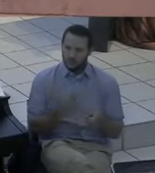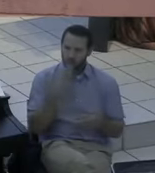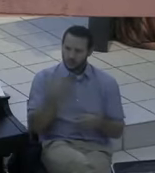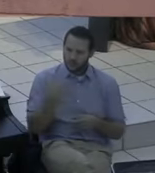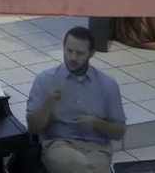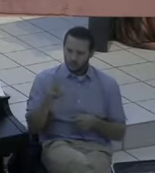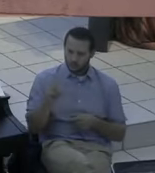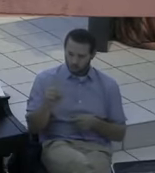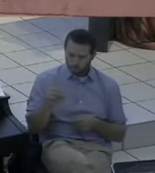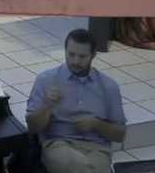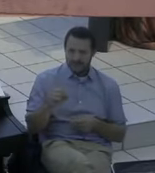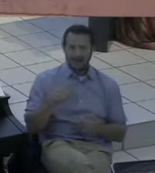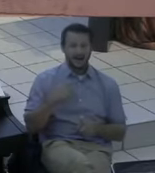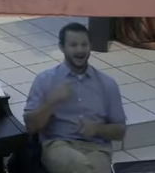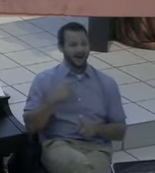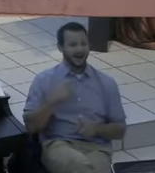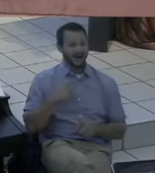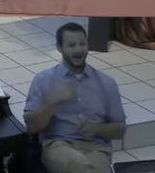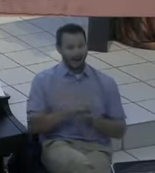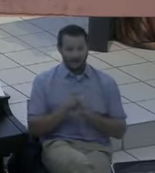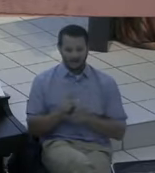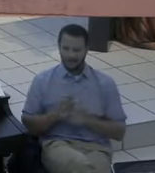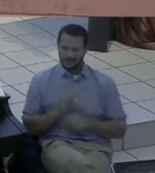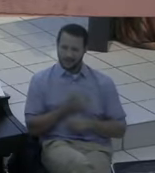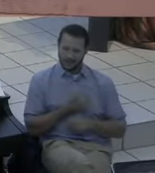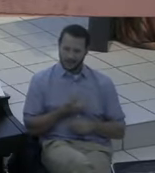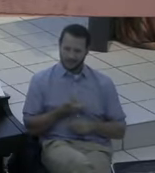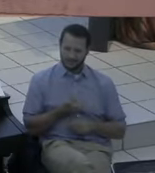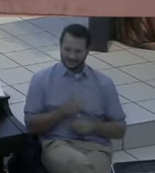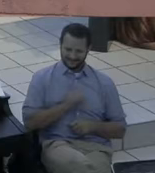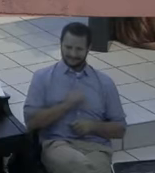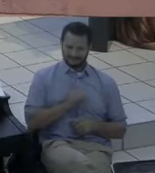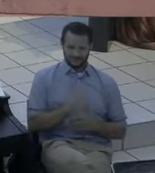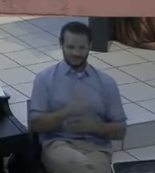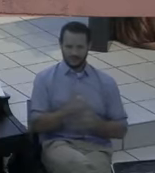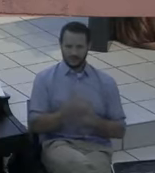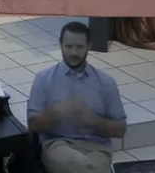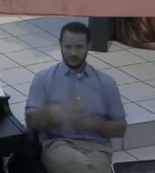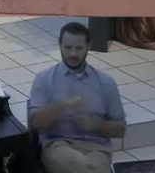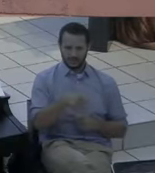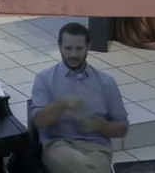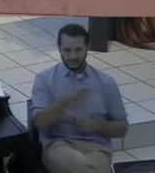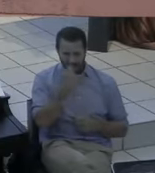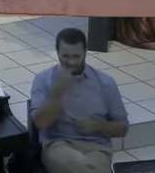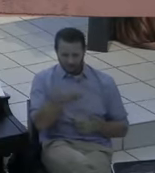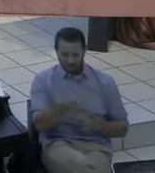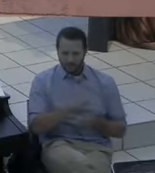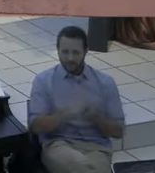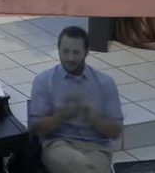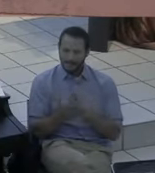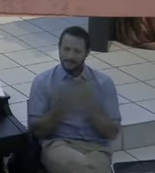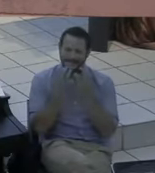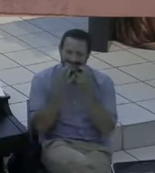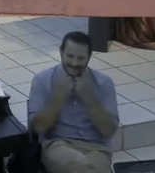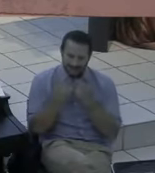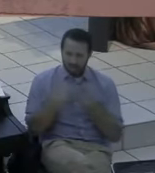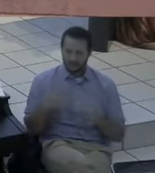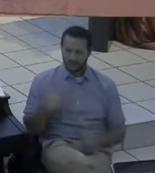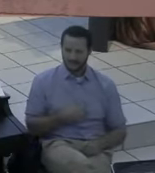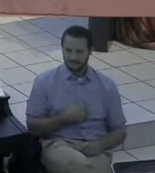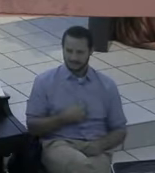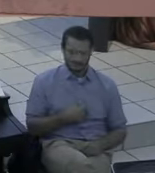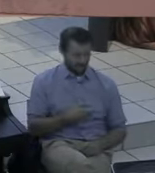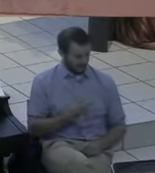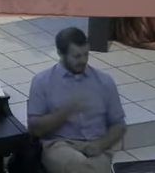of God, but also our own selves, because you have become very dear to us." Paul's